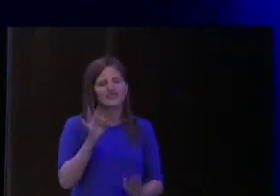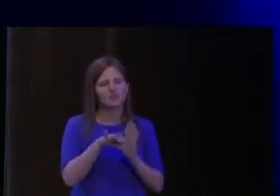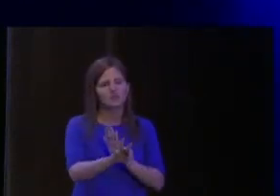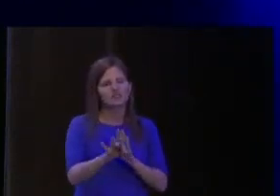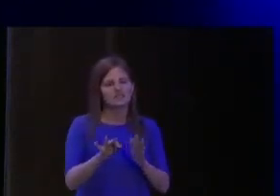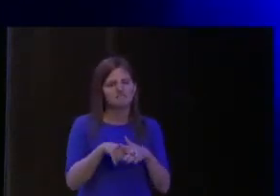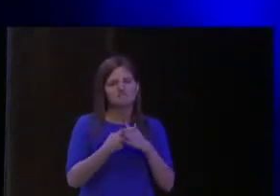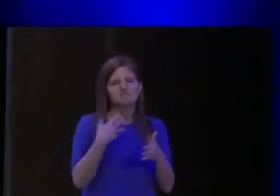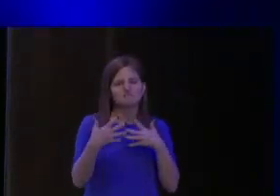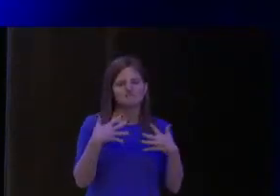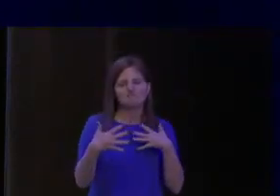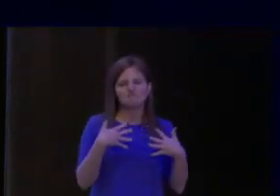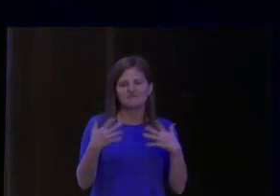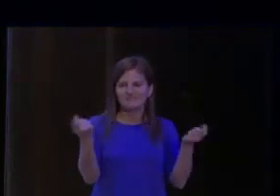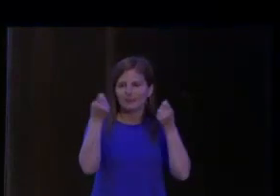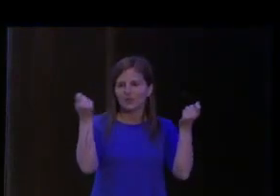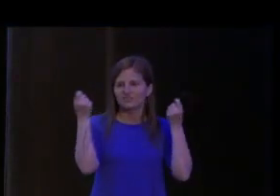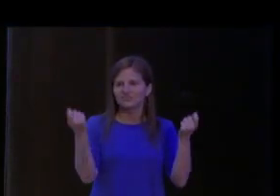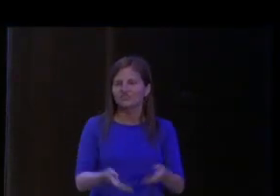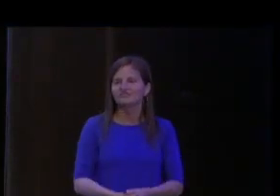frequency of a celebrant.